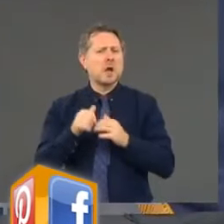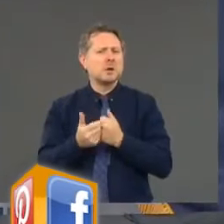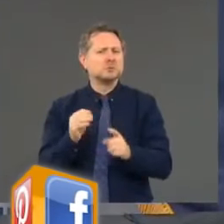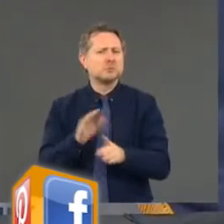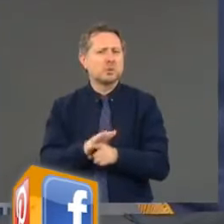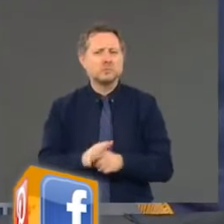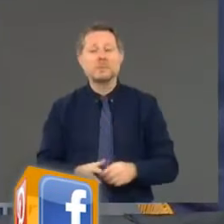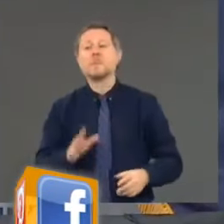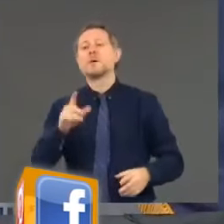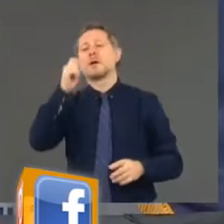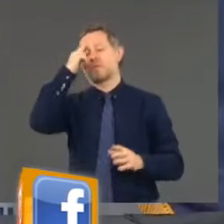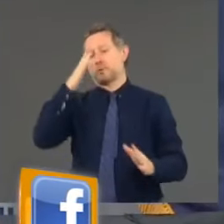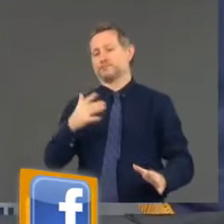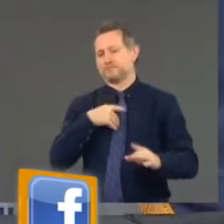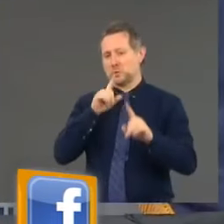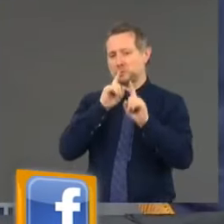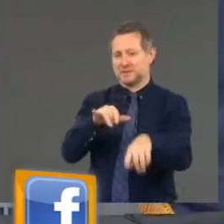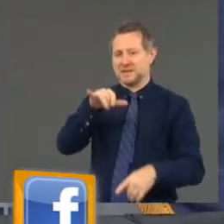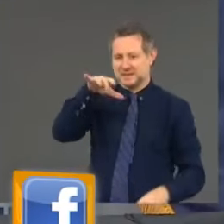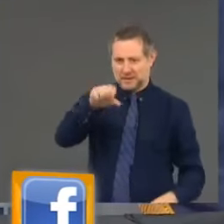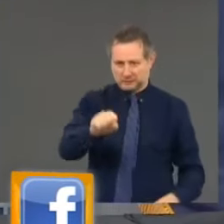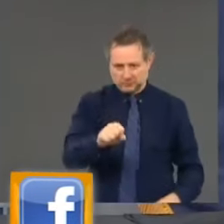Yes, 120, and no.